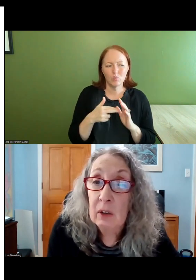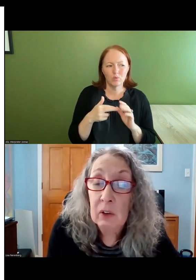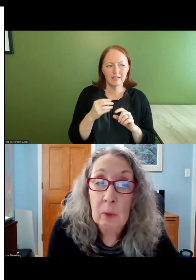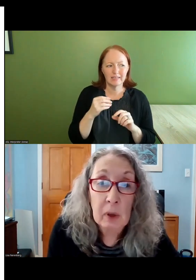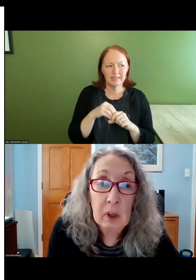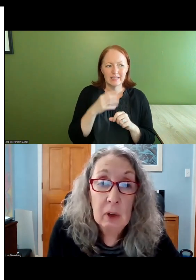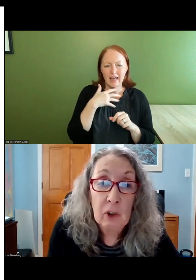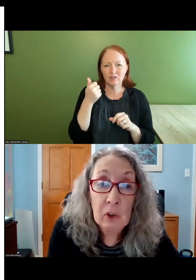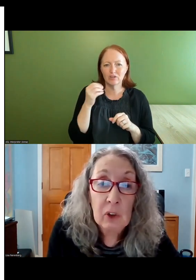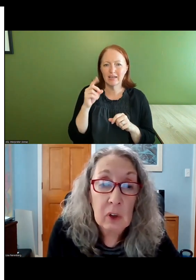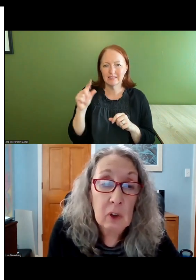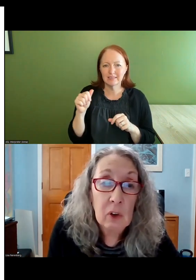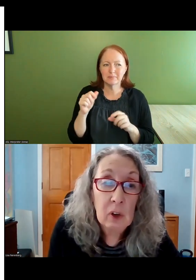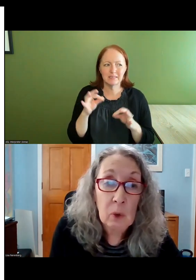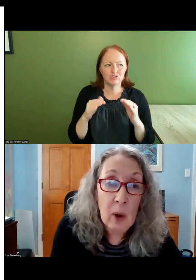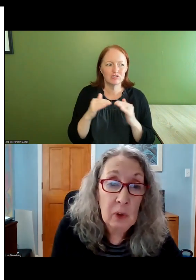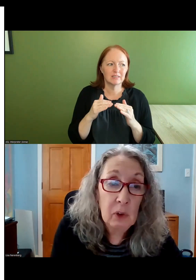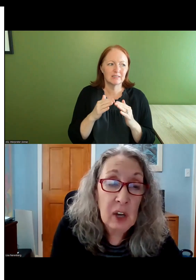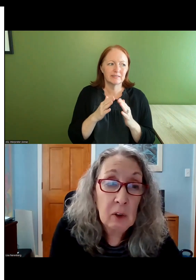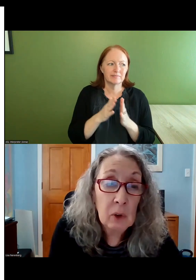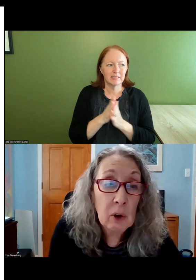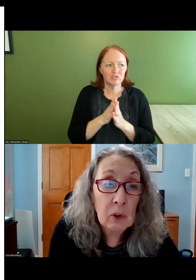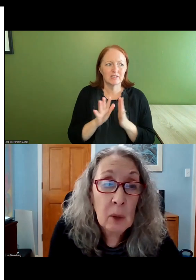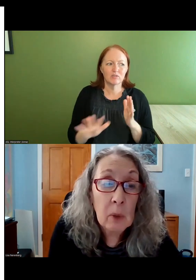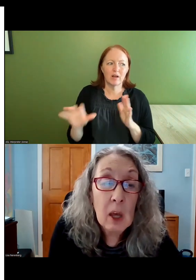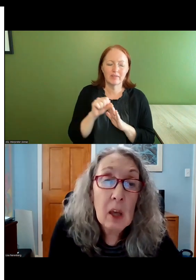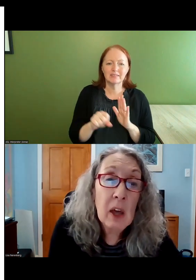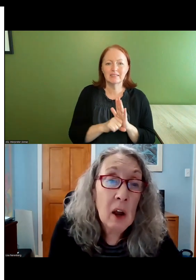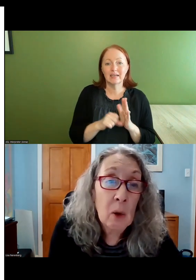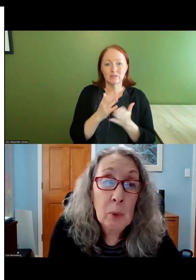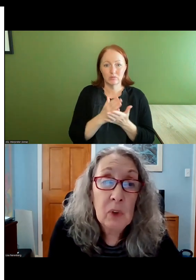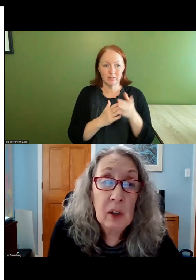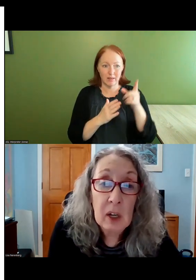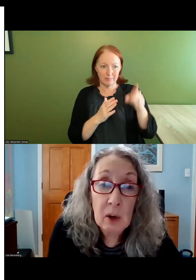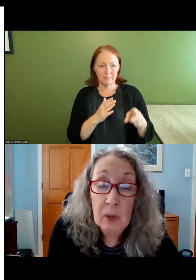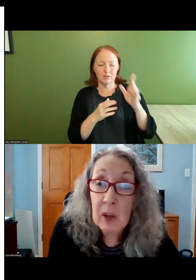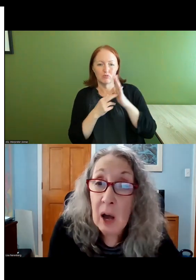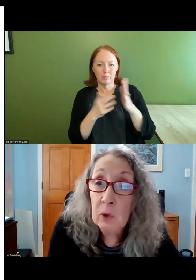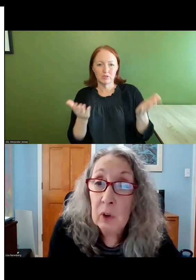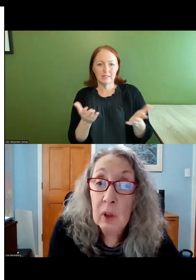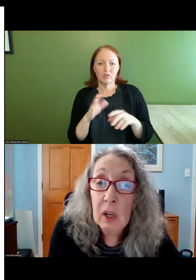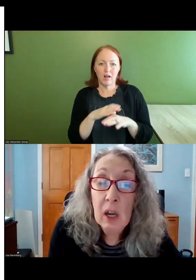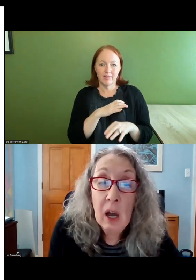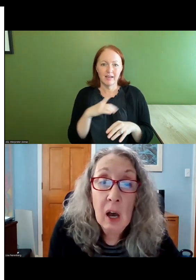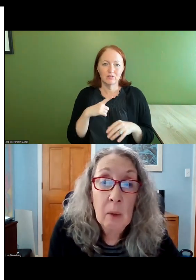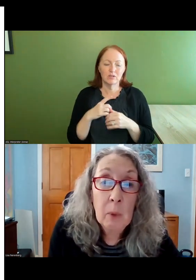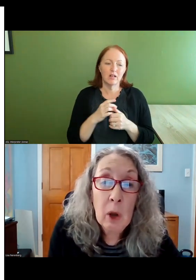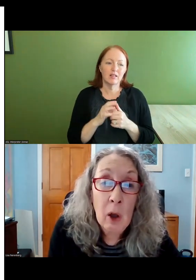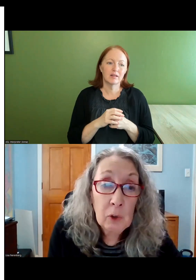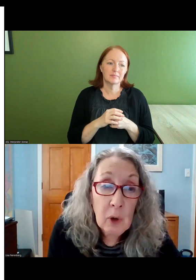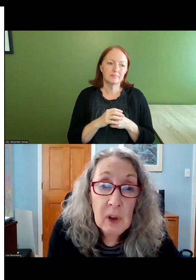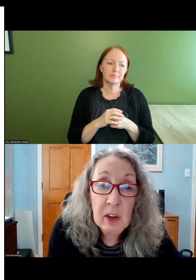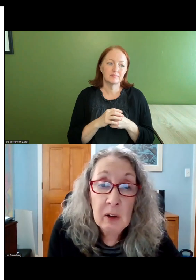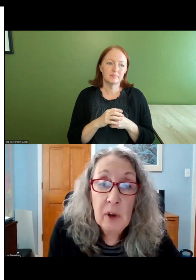elder and disability justice initiatives around the state. So here are some that are represented here on the council.